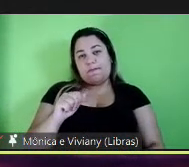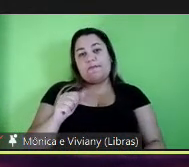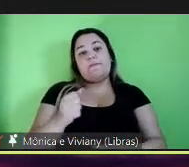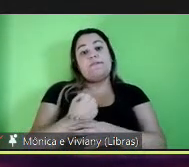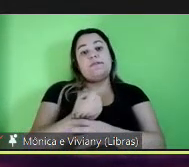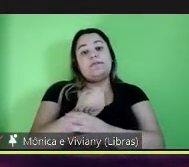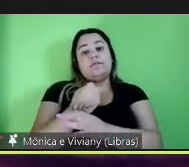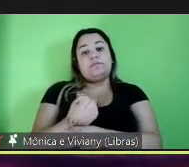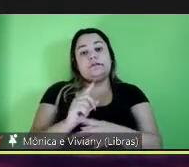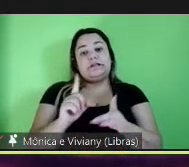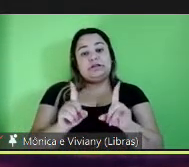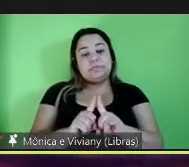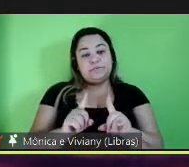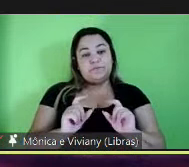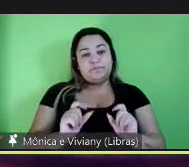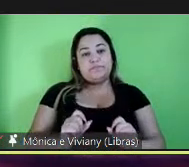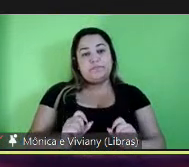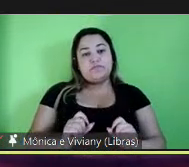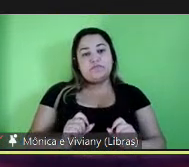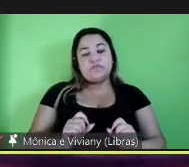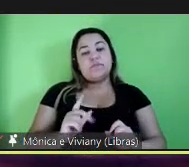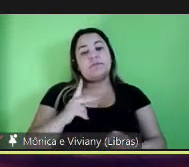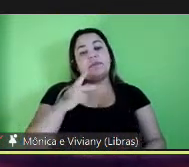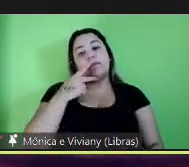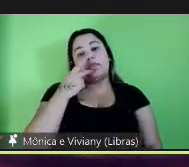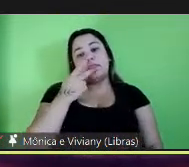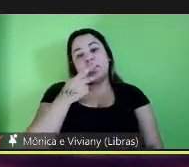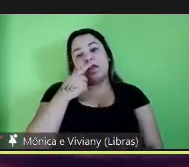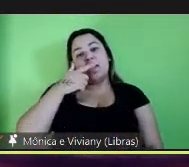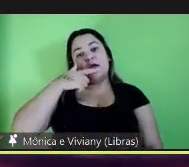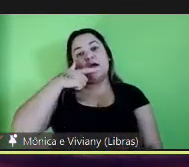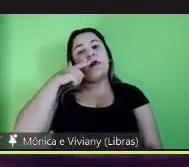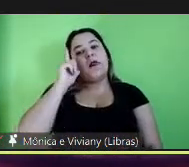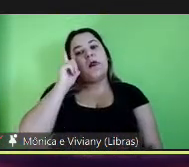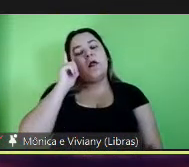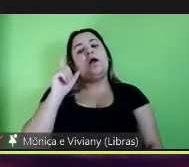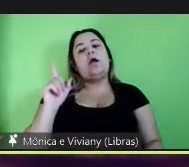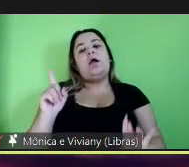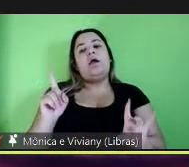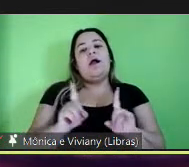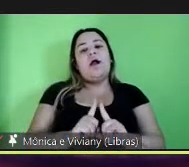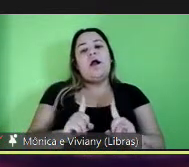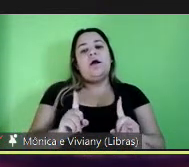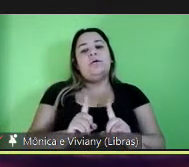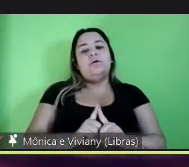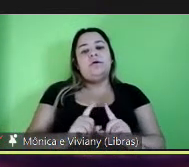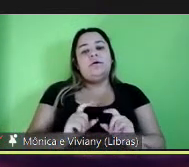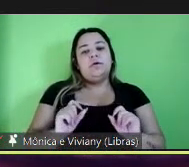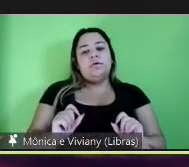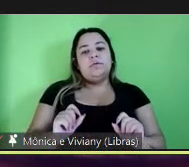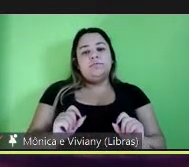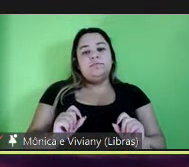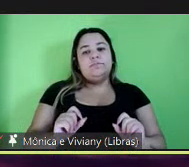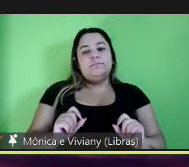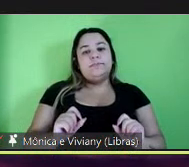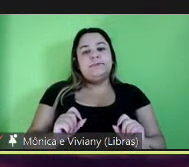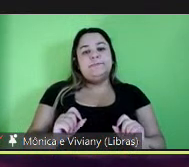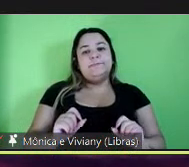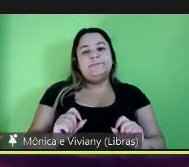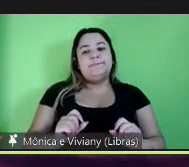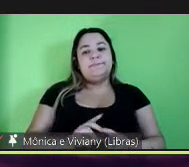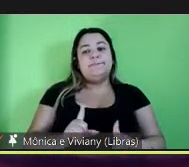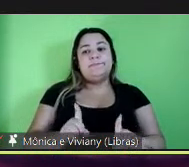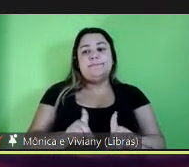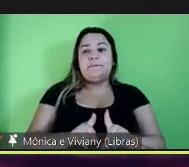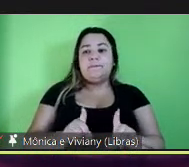And as I said before, we have seen increasingly that our diabetic and other long-term